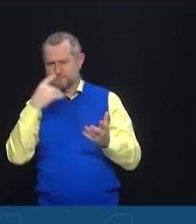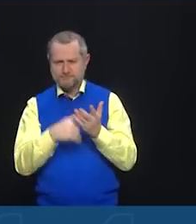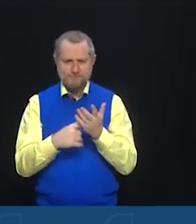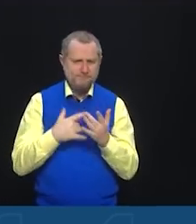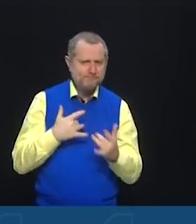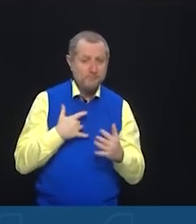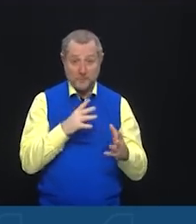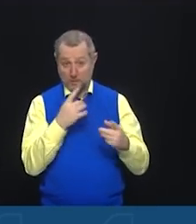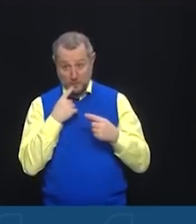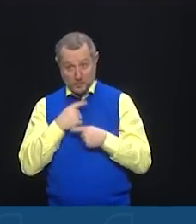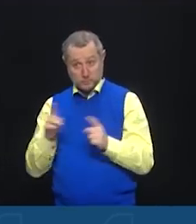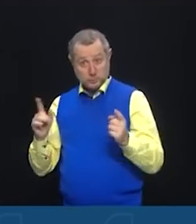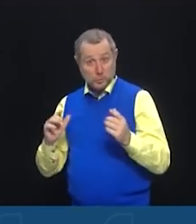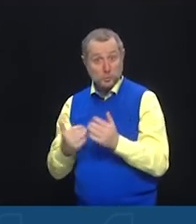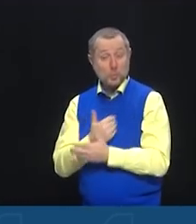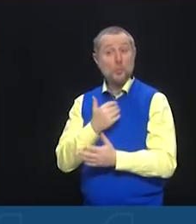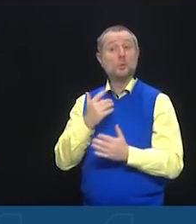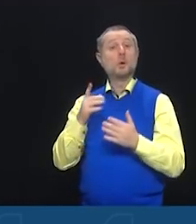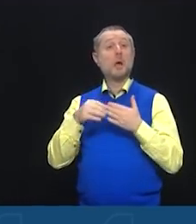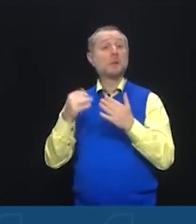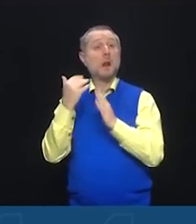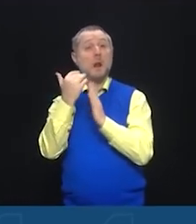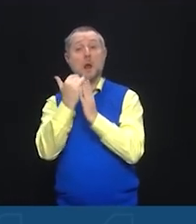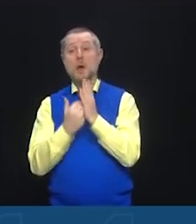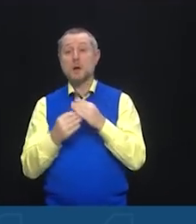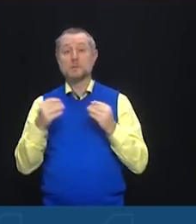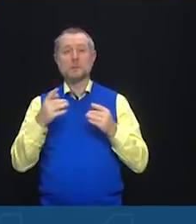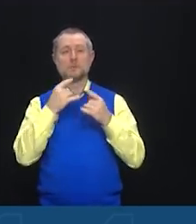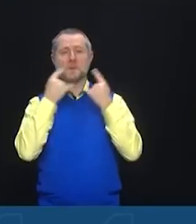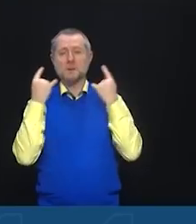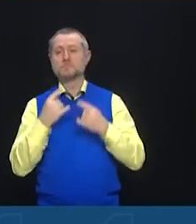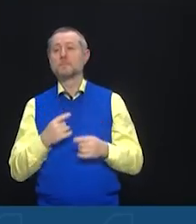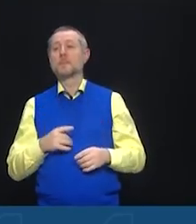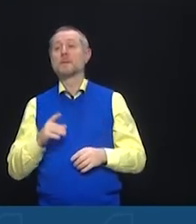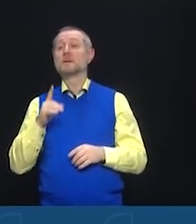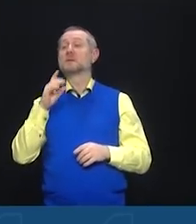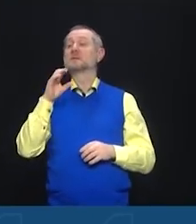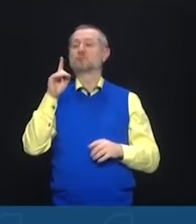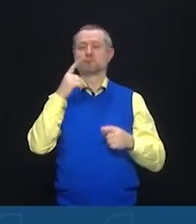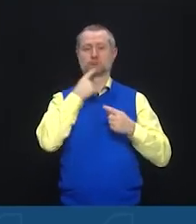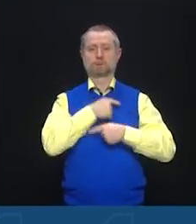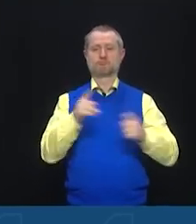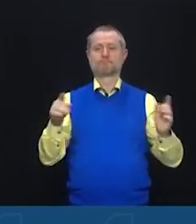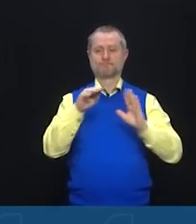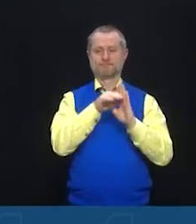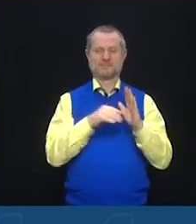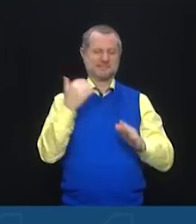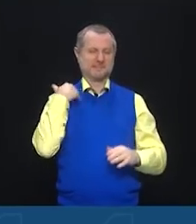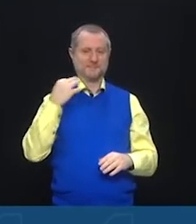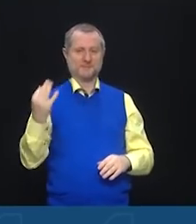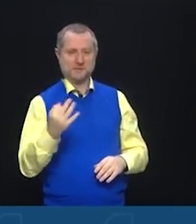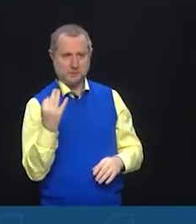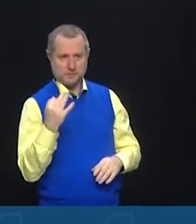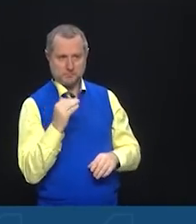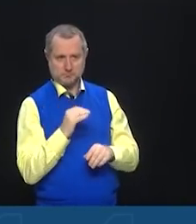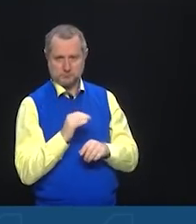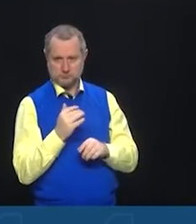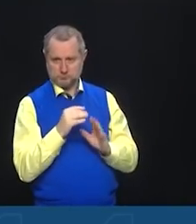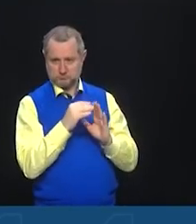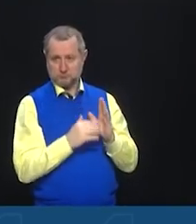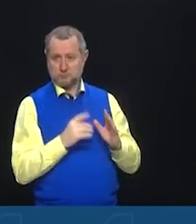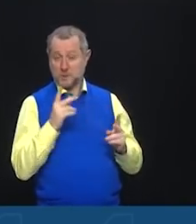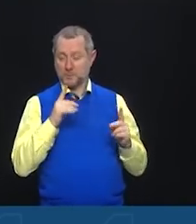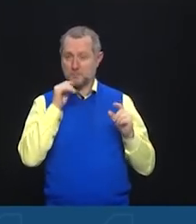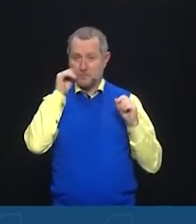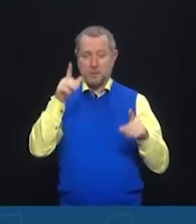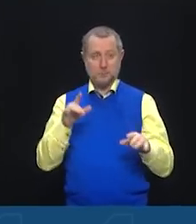CDC when they announced new guidance on masks. So the CDC, just at the end of the day on Friday, surprised a lot of people, but came out